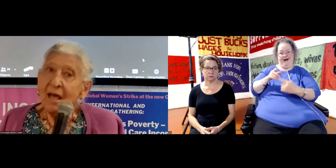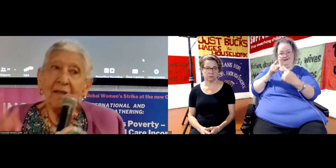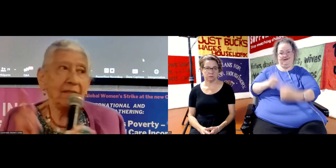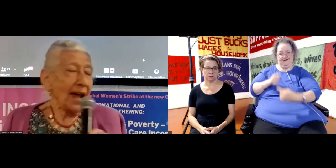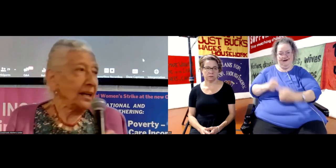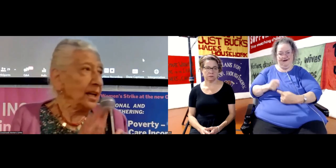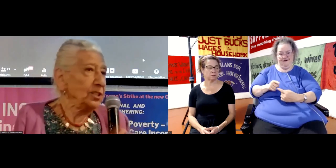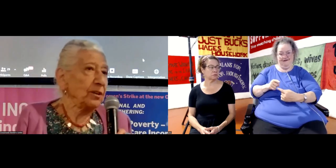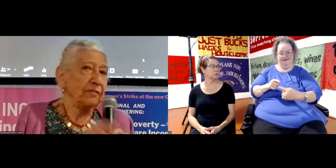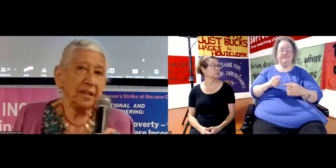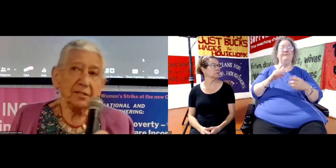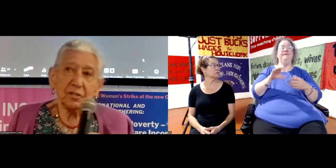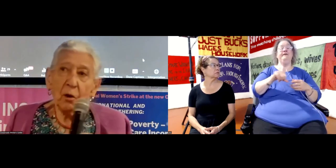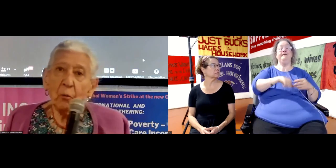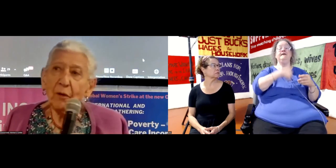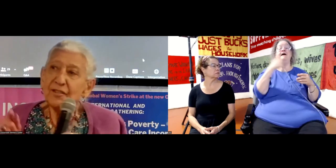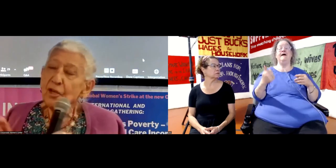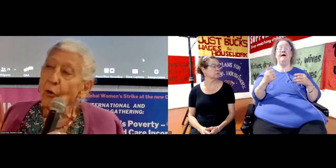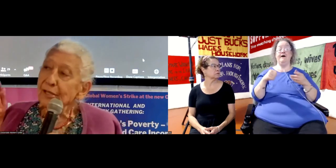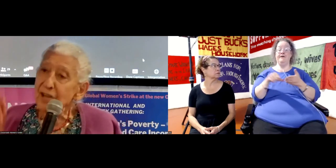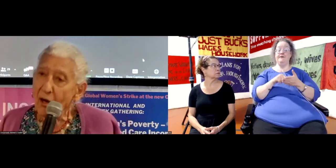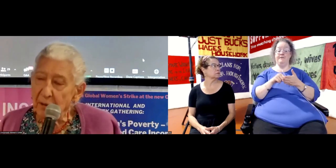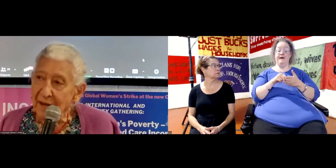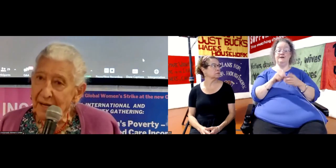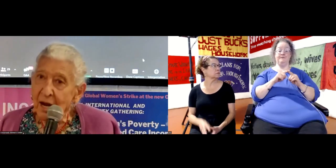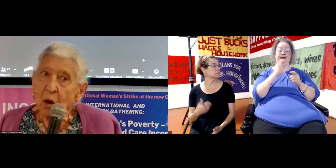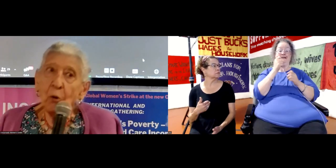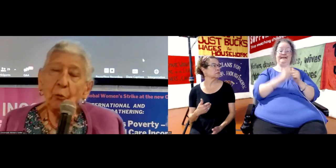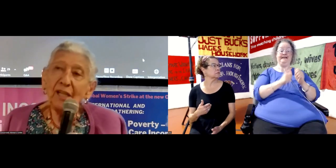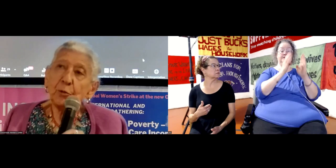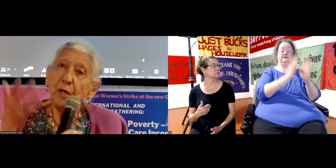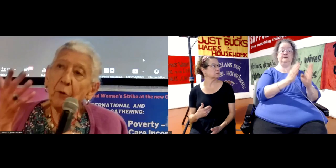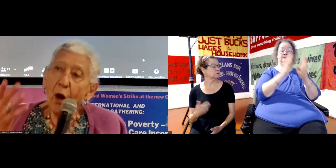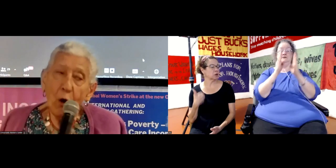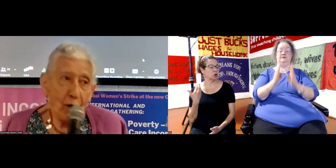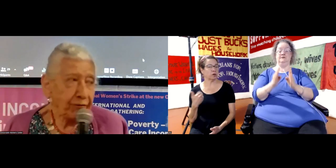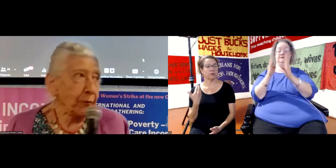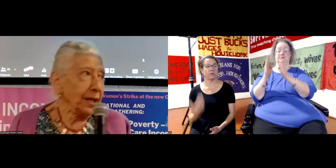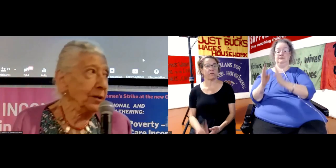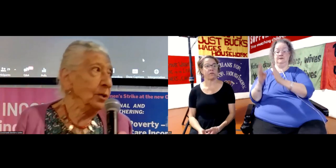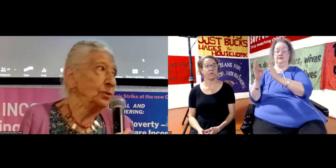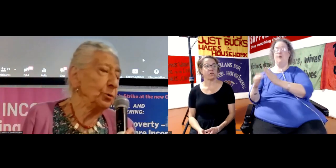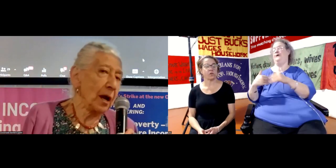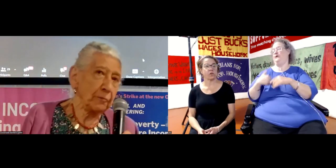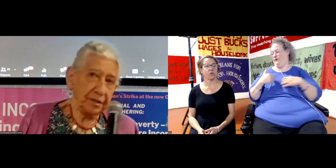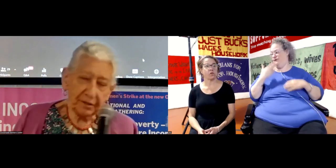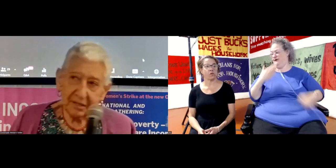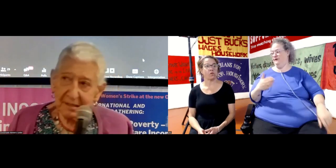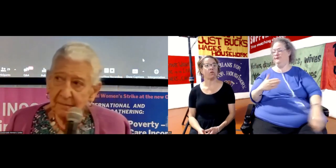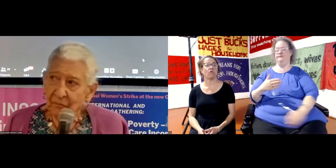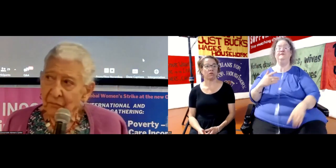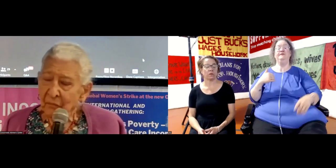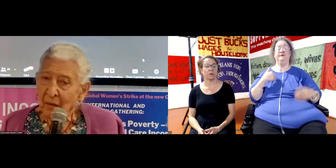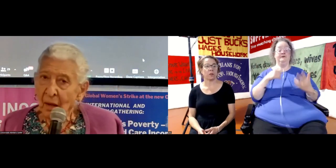page. That each of these was the autonomy which we were offering to our